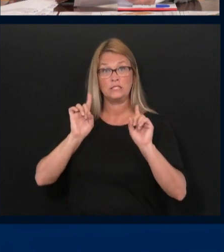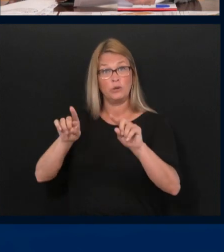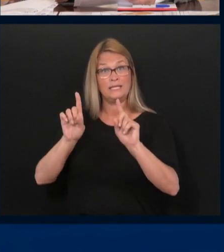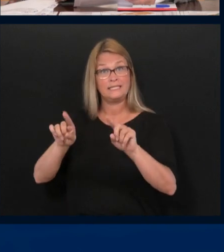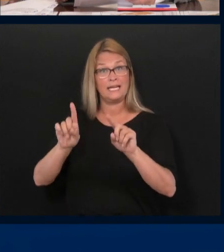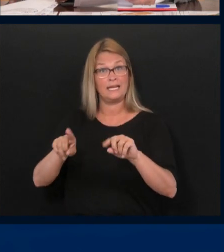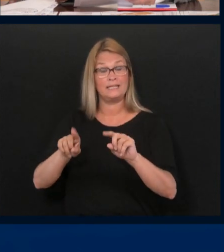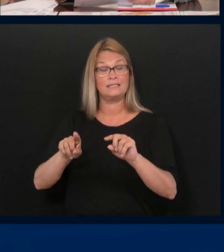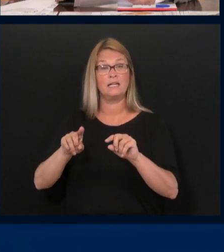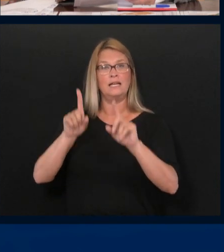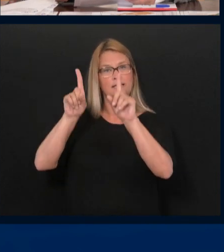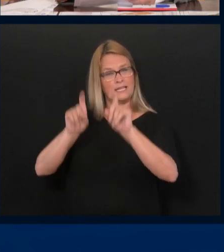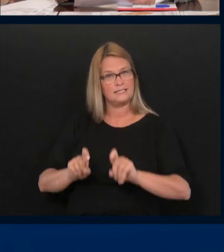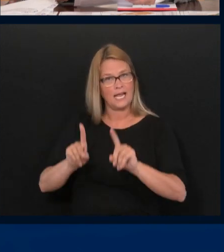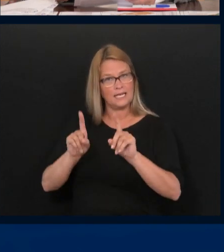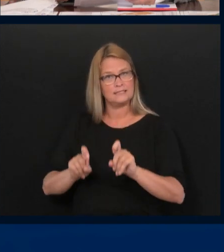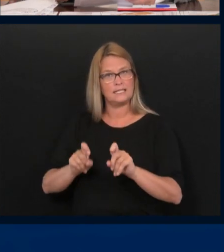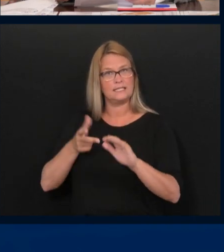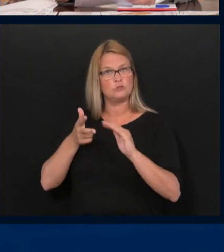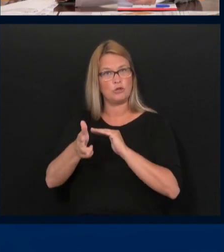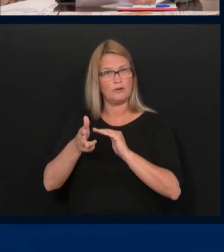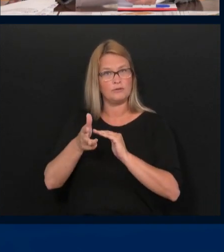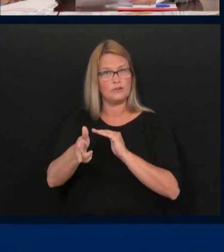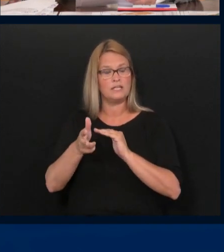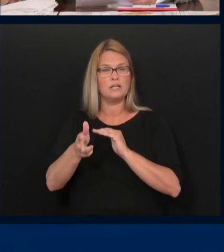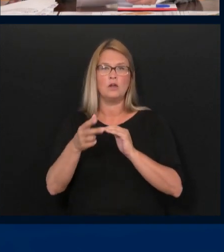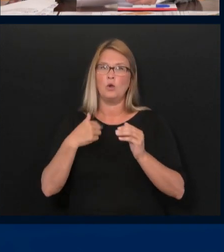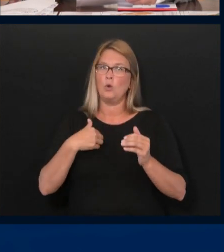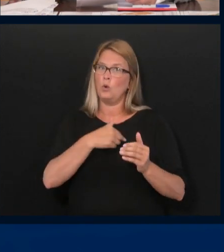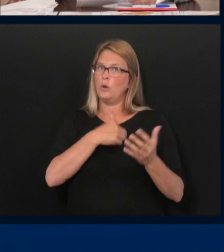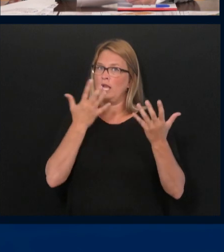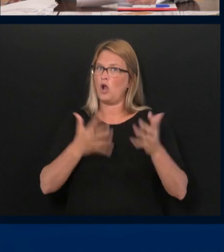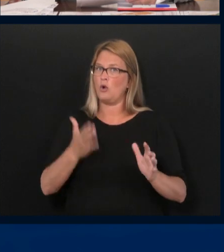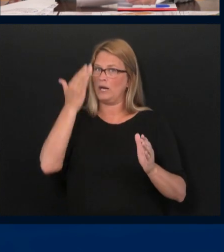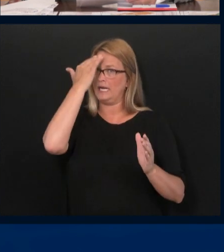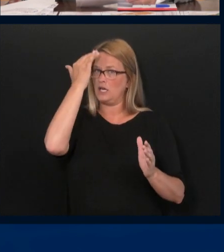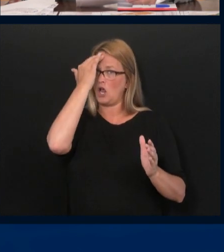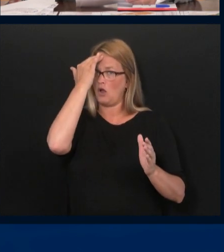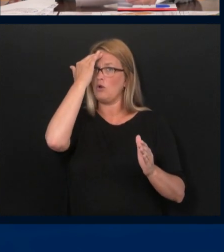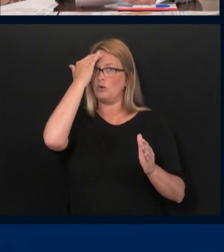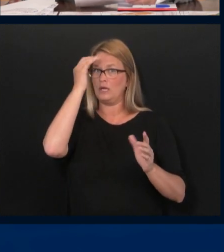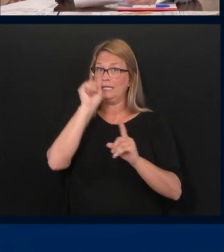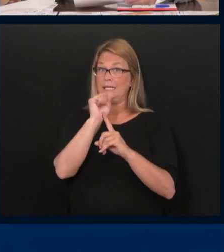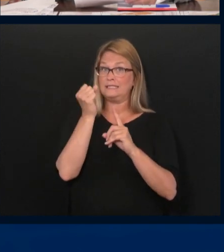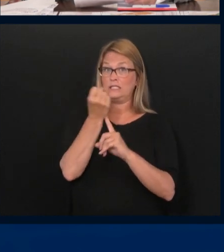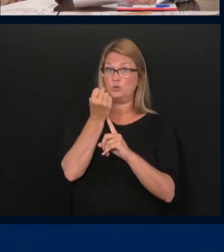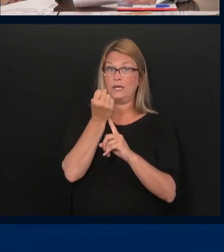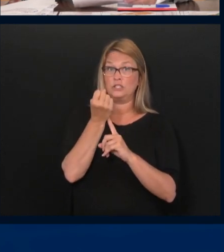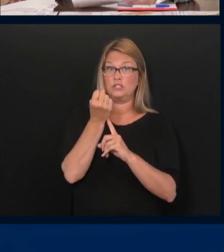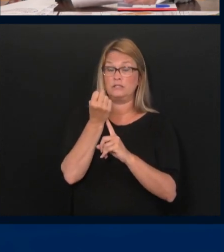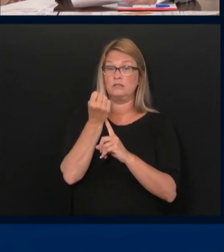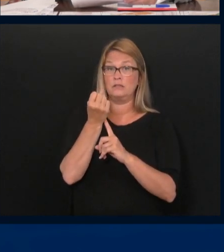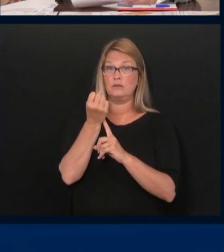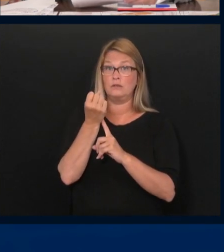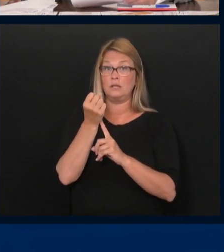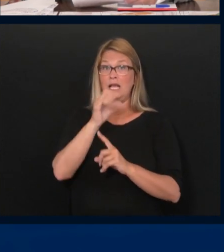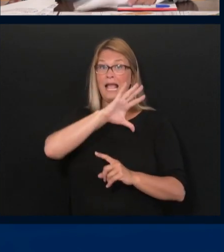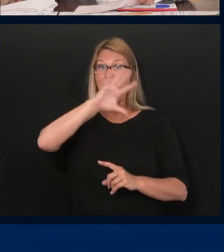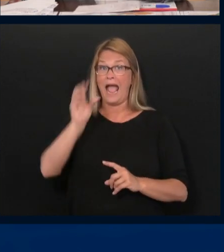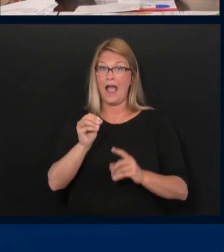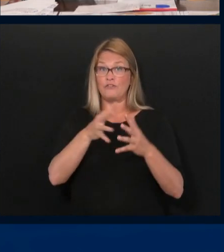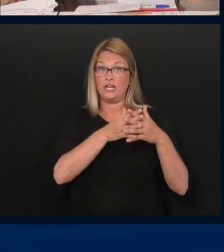many African Americans tested as we can, because we all know the situation to where the